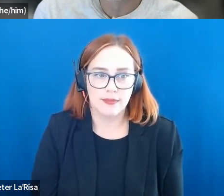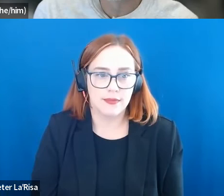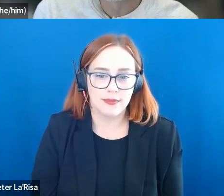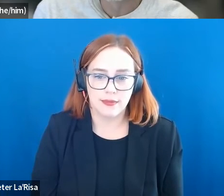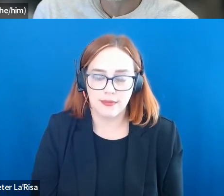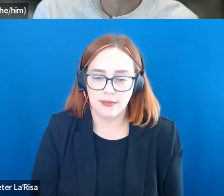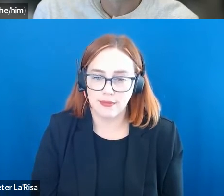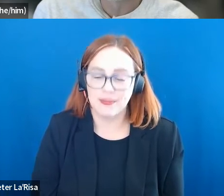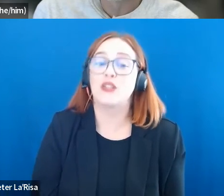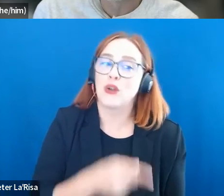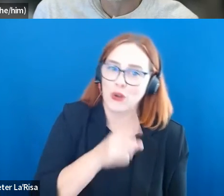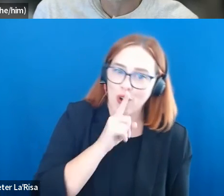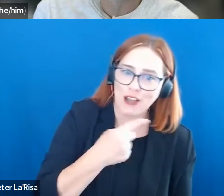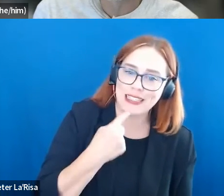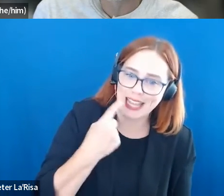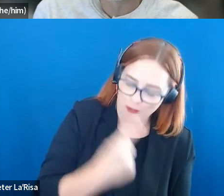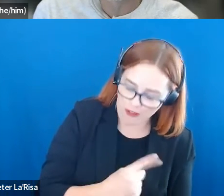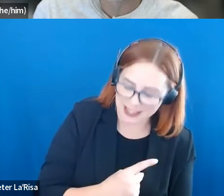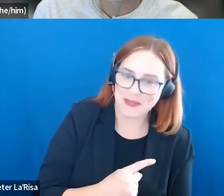You are saying that correctly. It's Manisha.